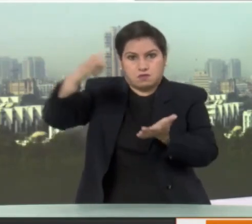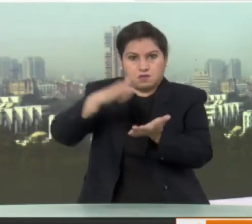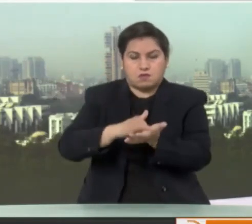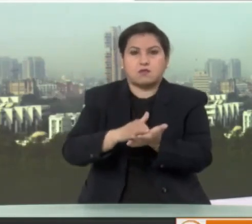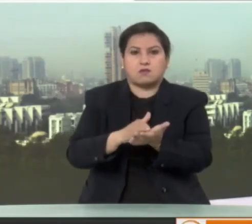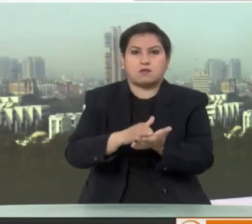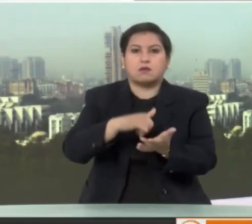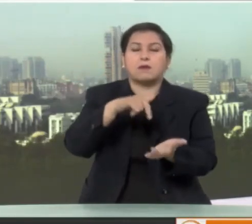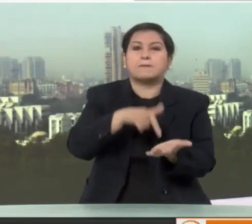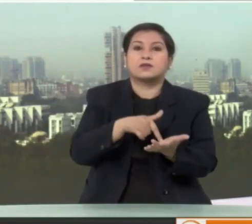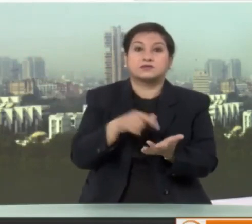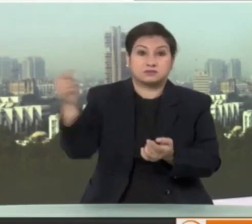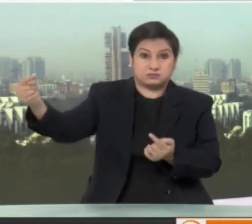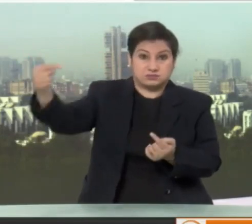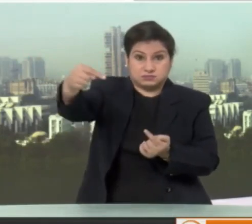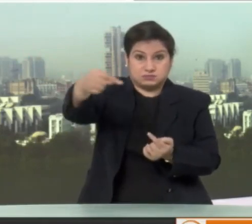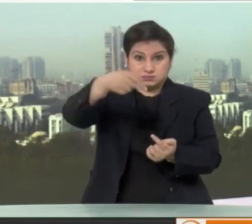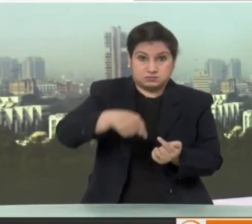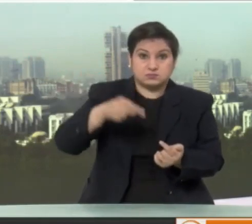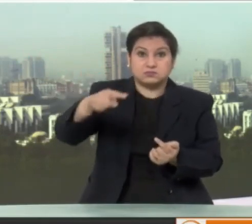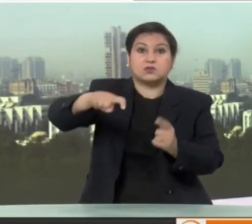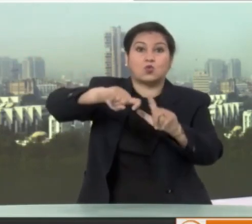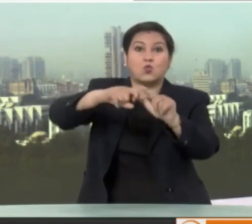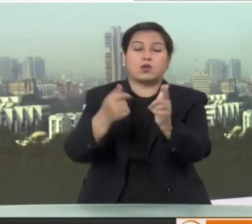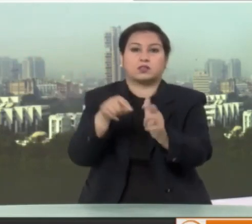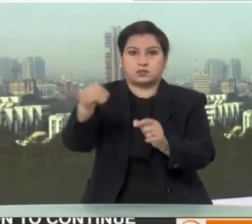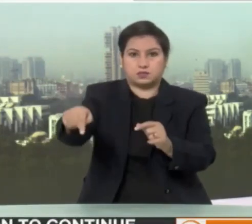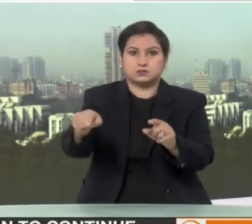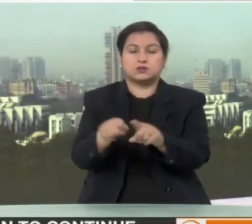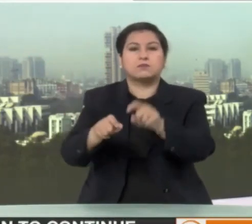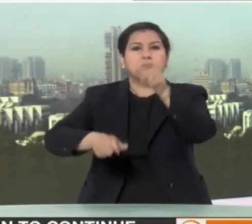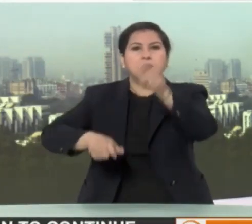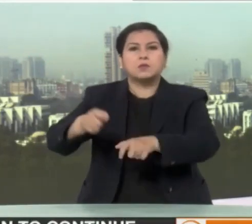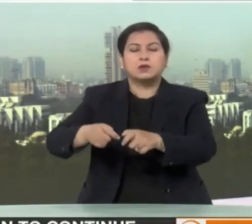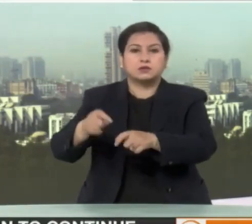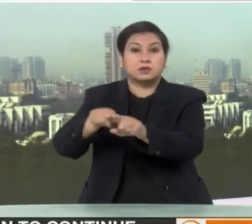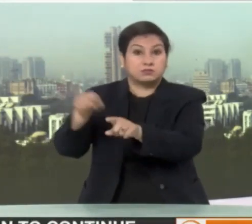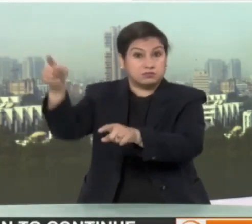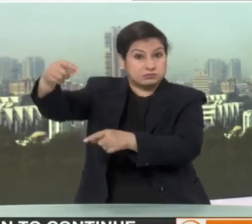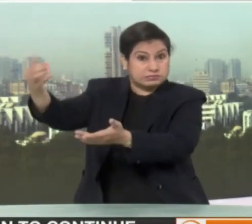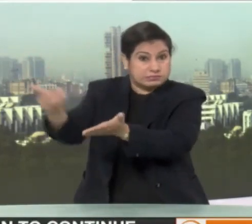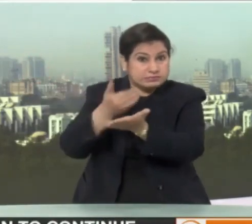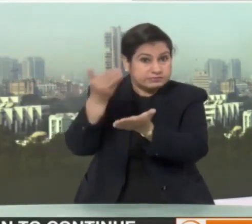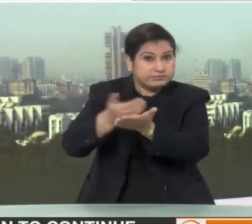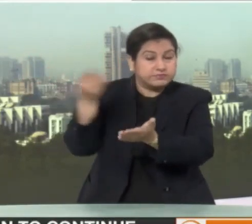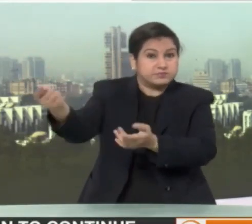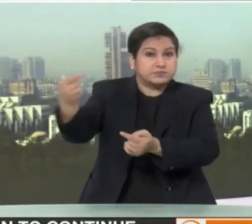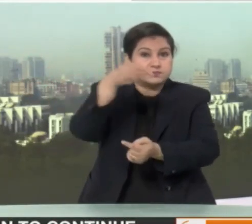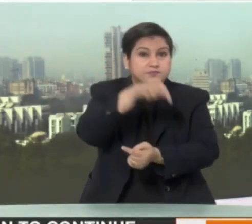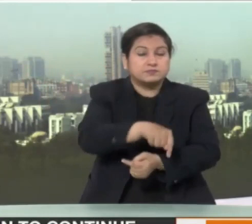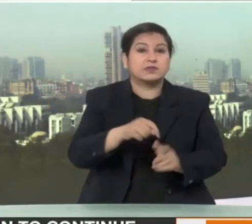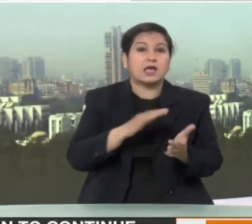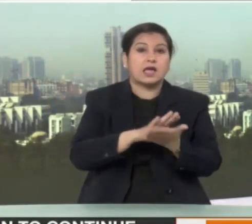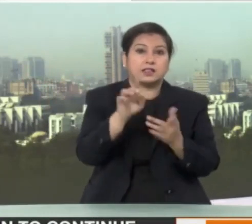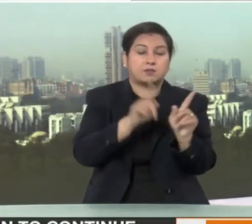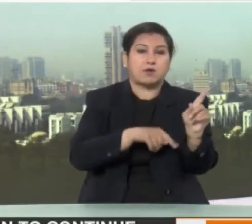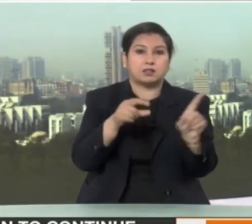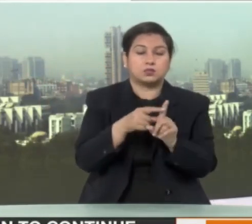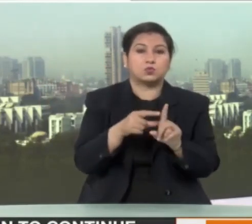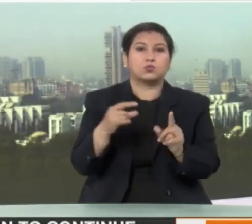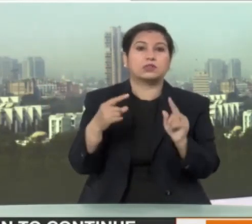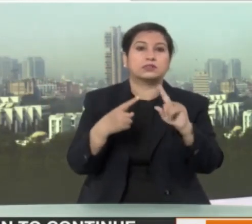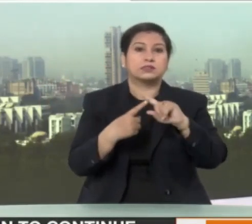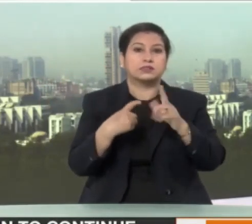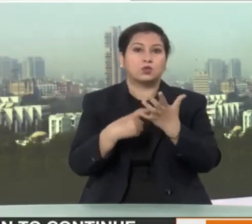come home today via Kuwait to Vijayawada flight, while people are also being evacuated by Kuwait to Hyderabad to Tirupati flight.